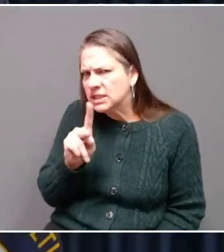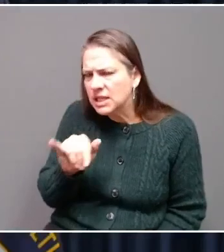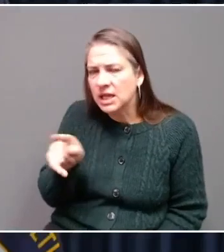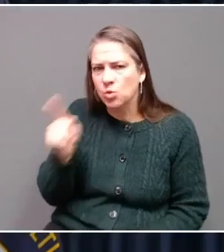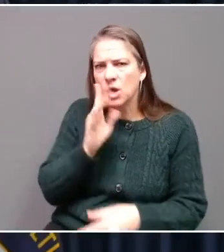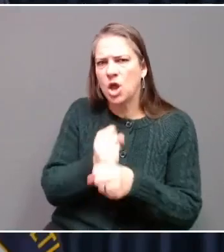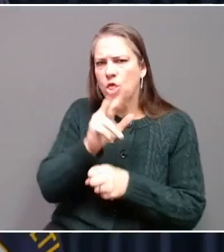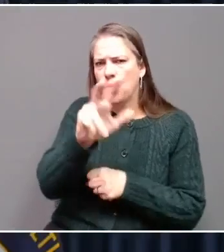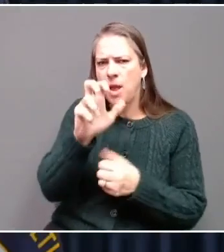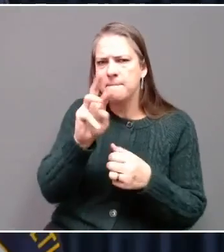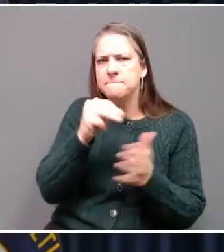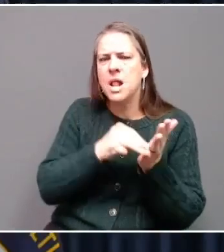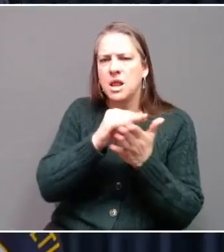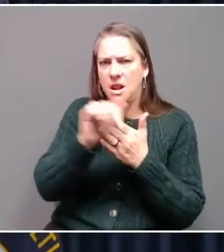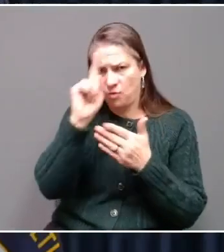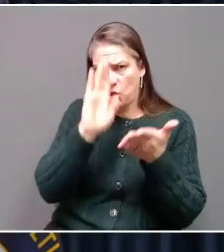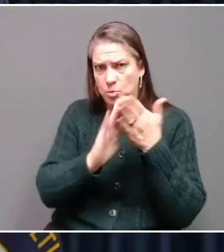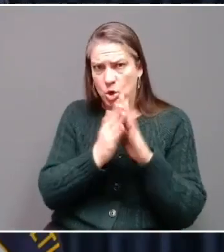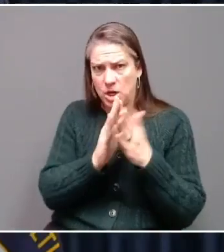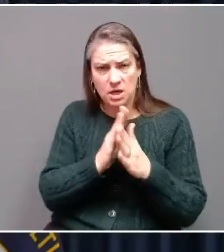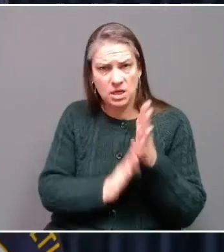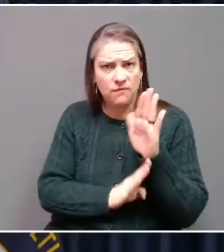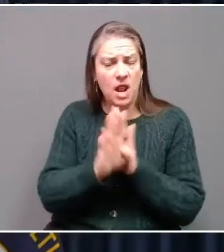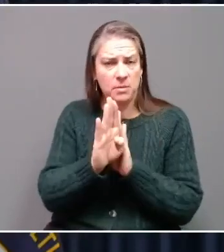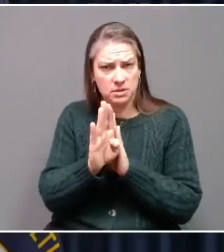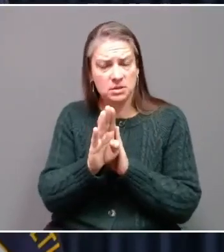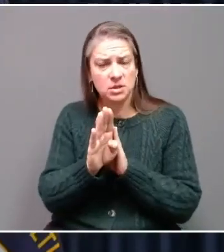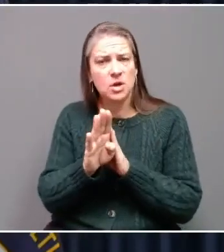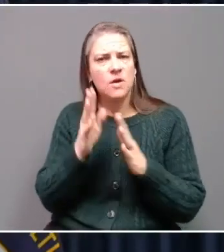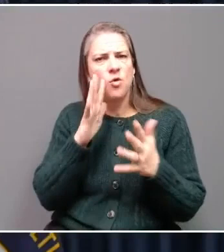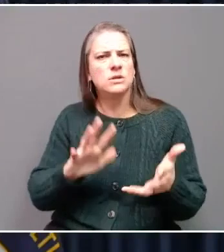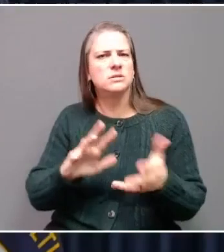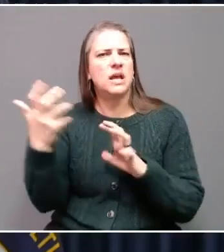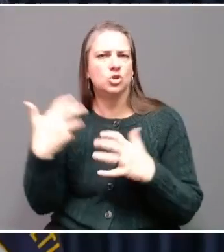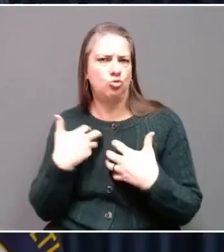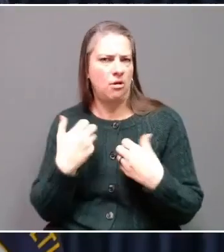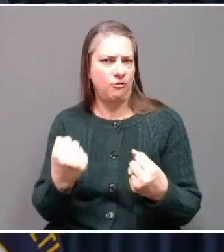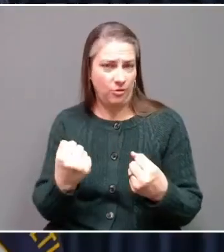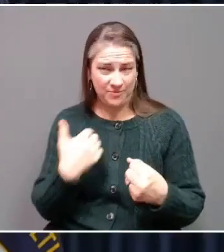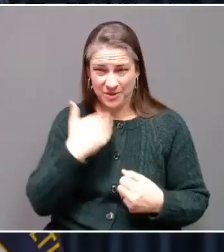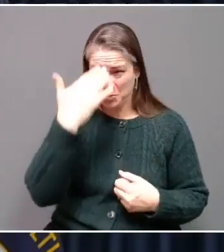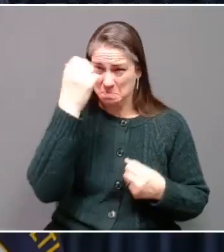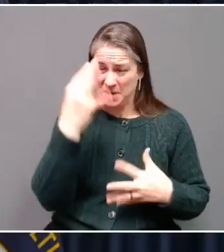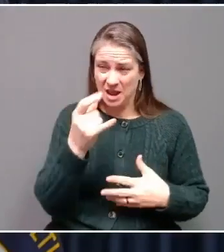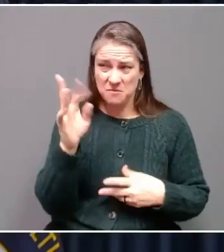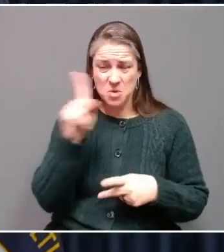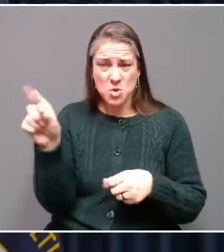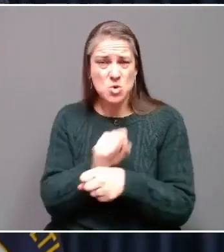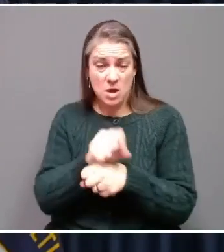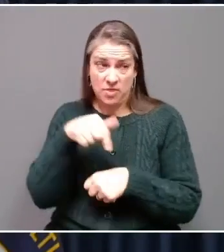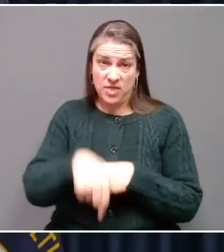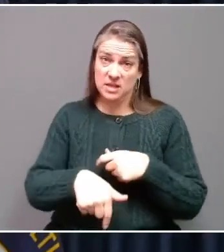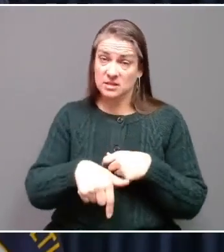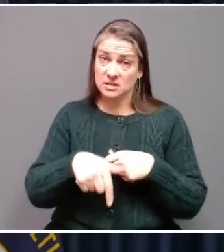in community development block grant disaster recovery. This was something that I know a lot of people worked on. This administration worked really